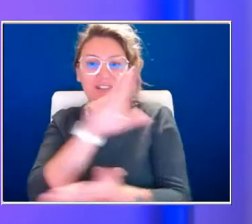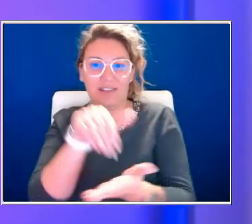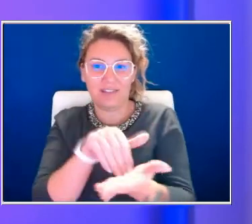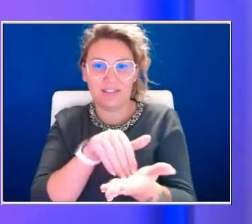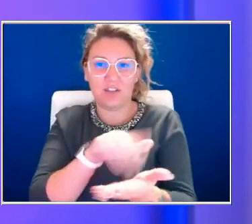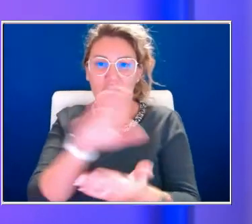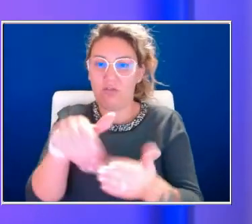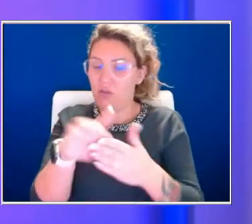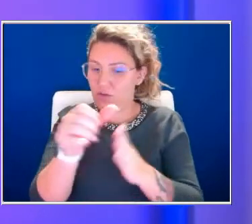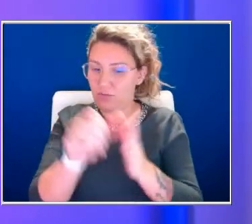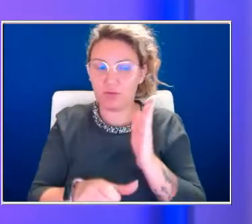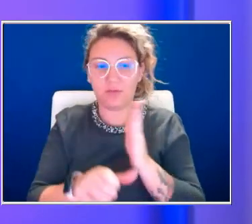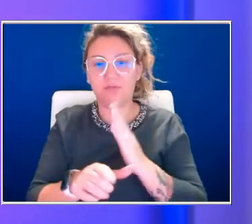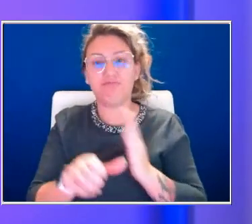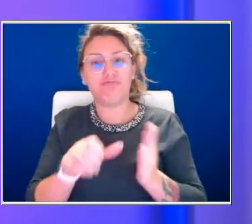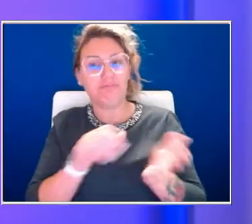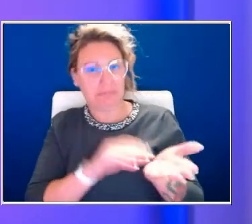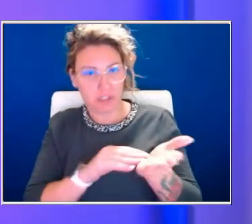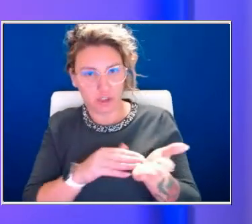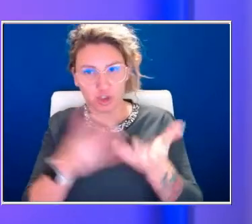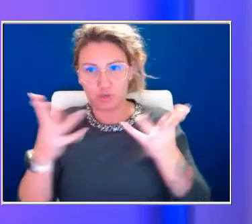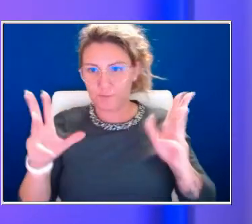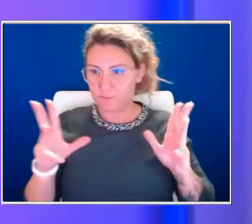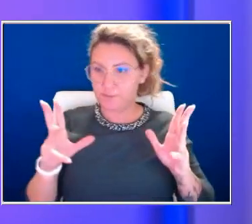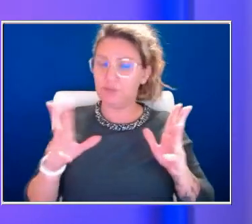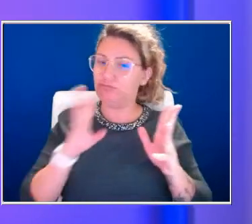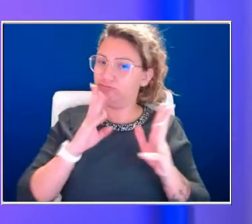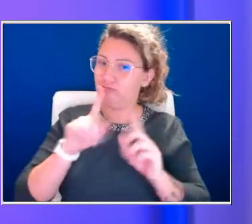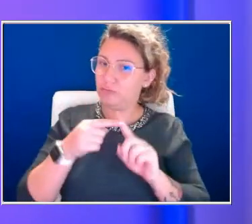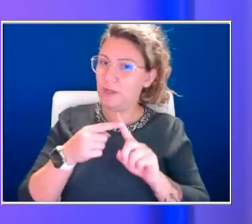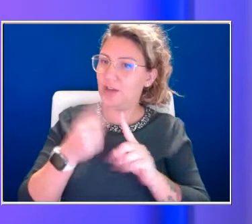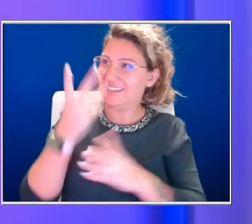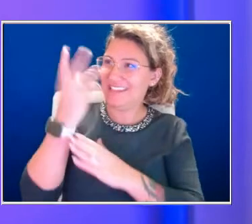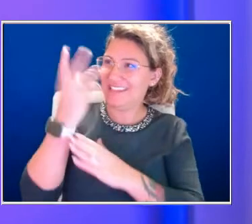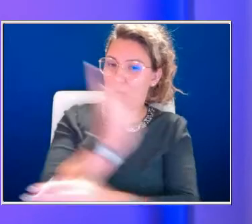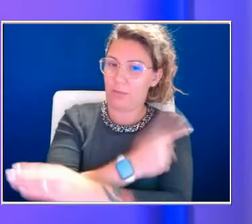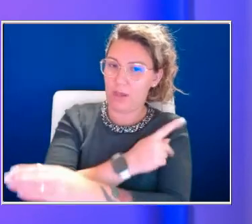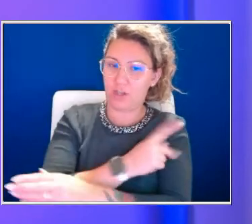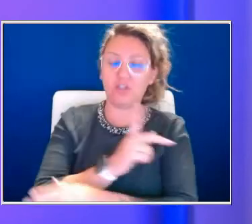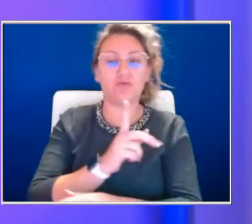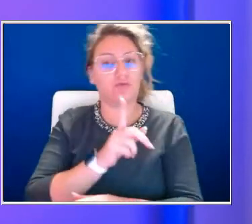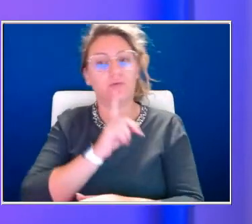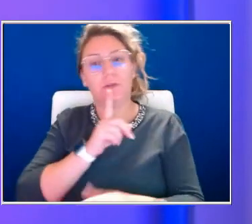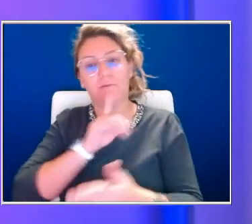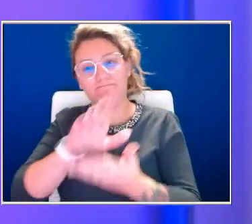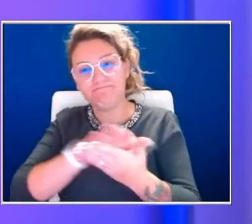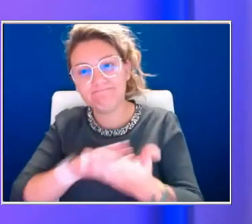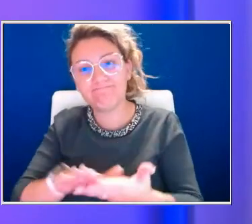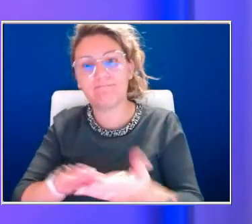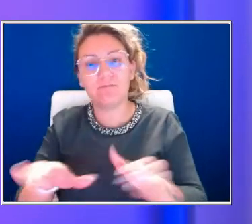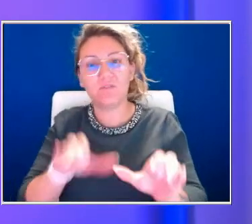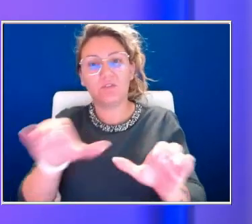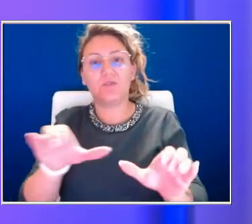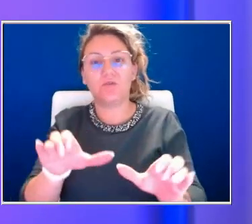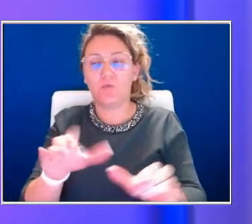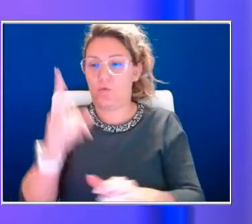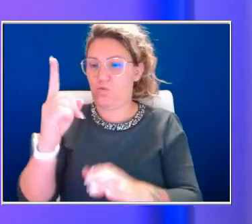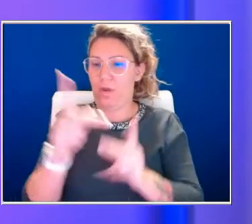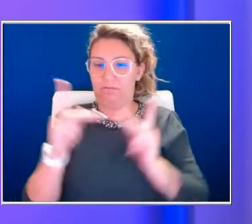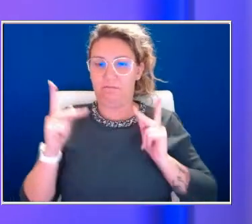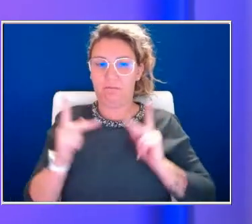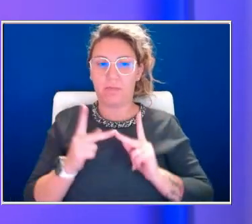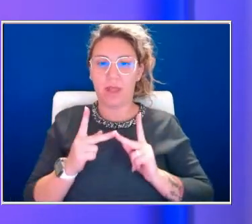Dr. Arnspiger talked about are done on an outpatient basis, and so it's really nice to be able to do that on all one place. That we